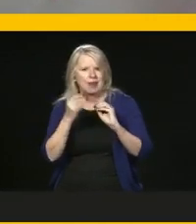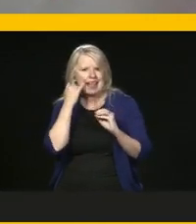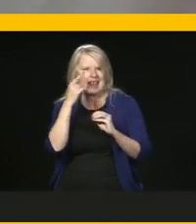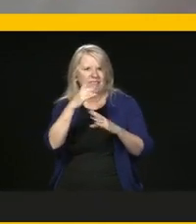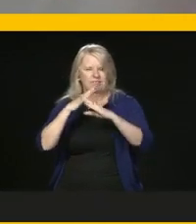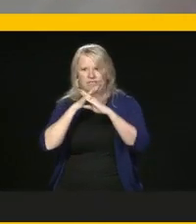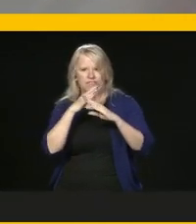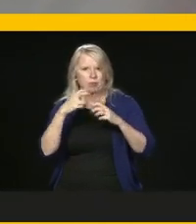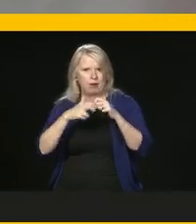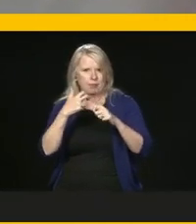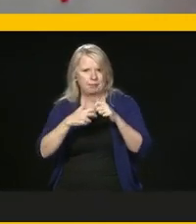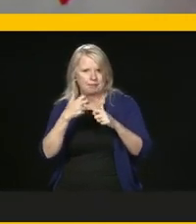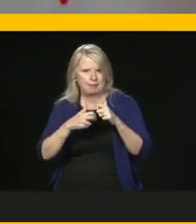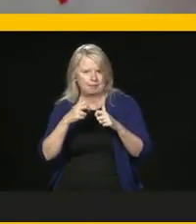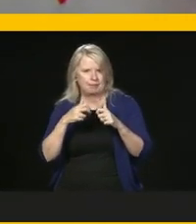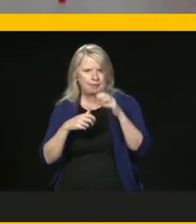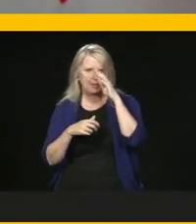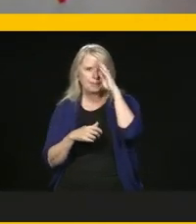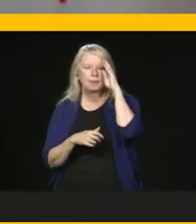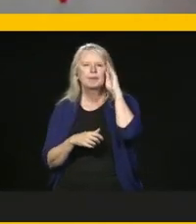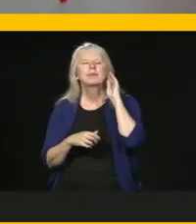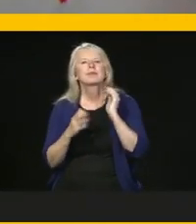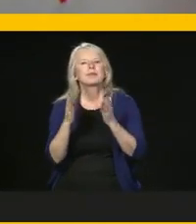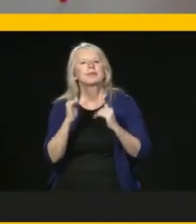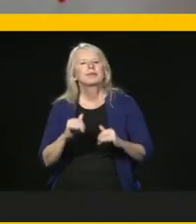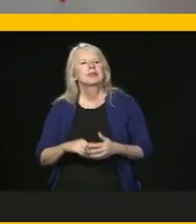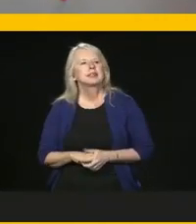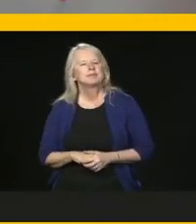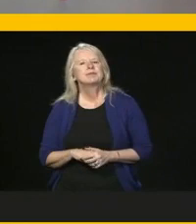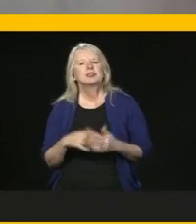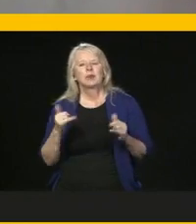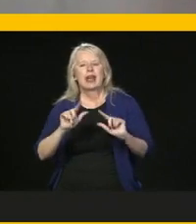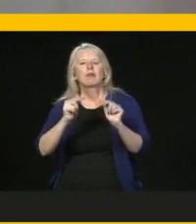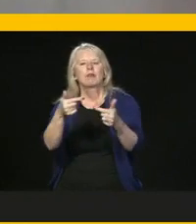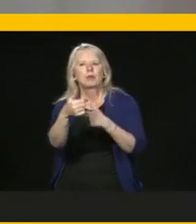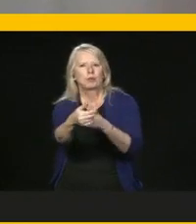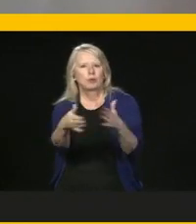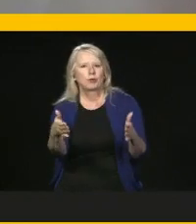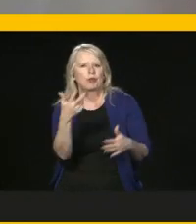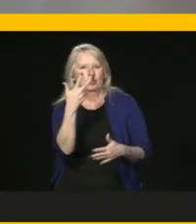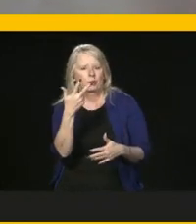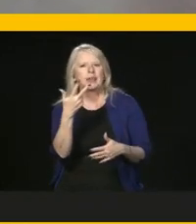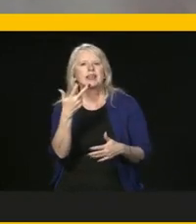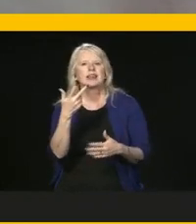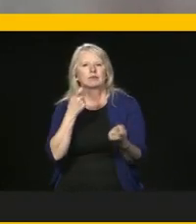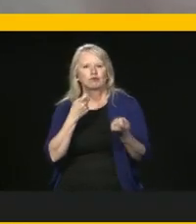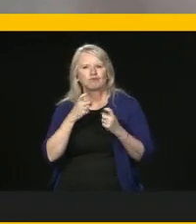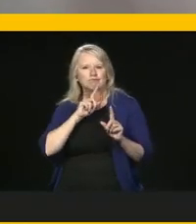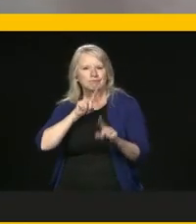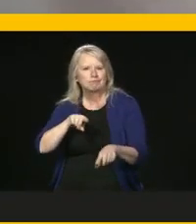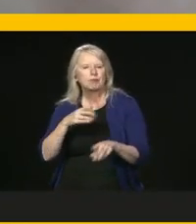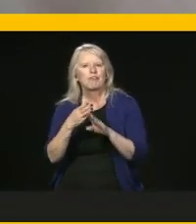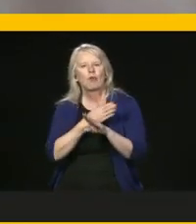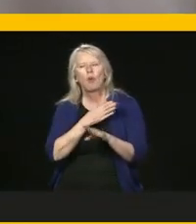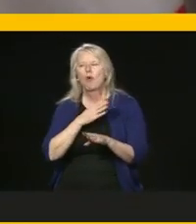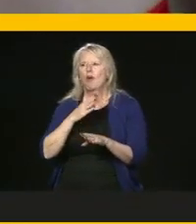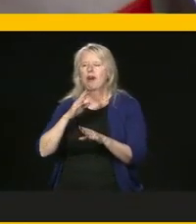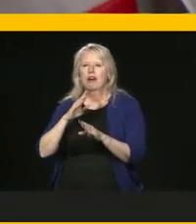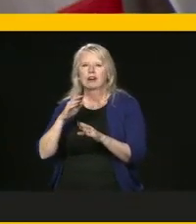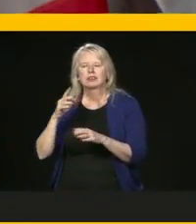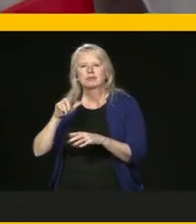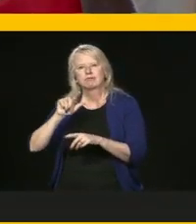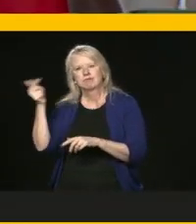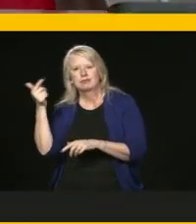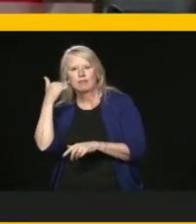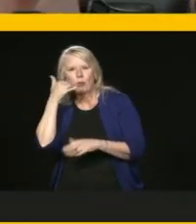Okay, so we'll go to the room for three questions before going back to the phone. Kelsey, Reuters.